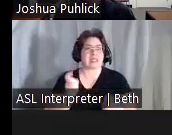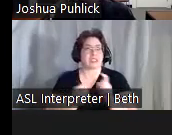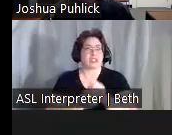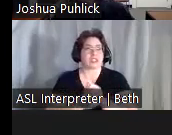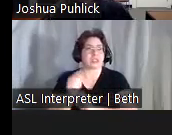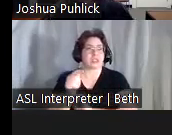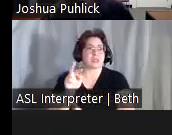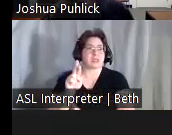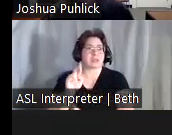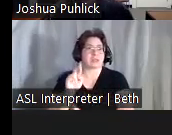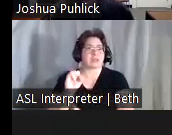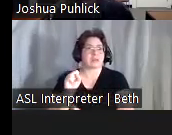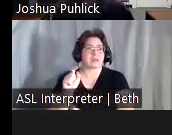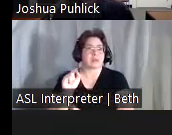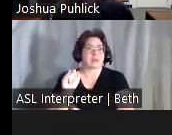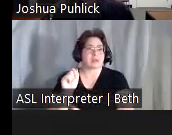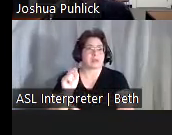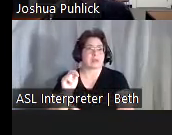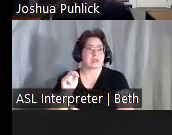And